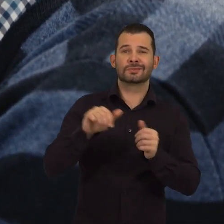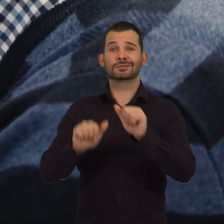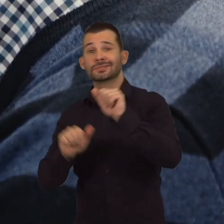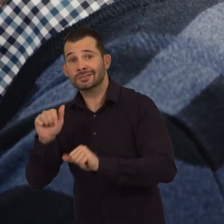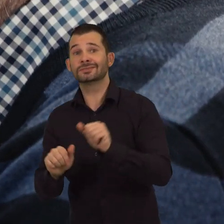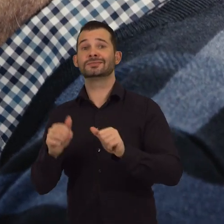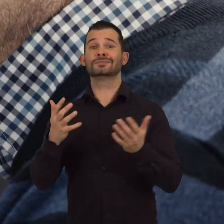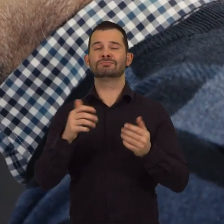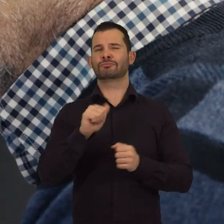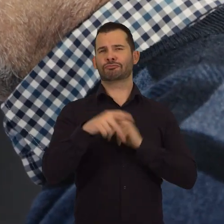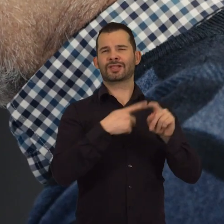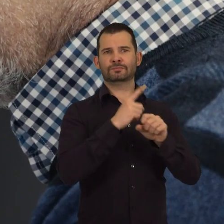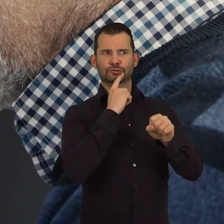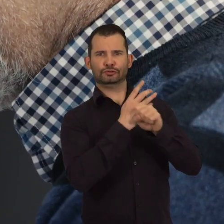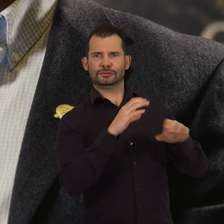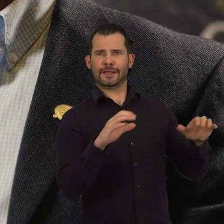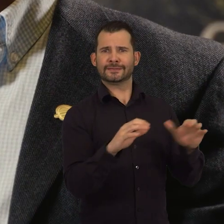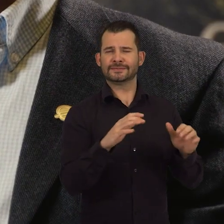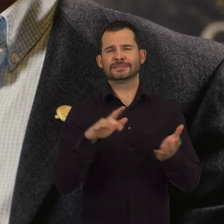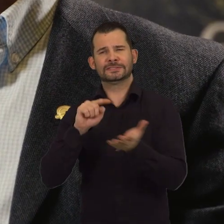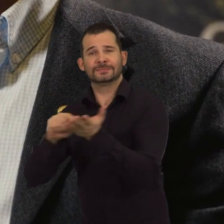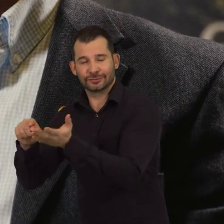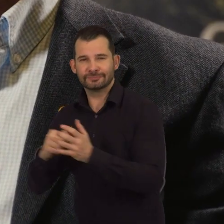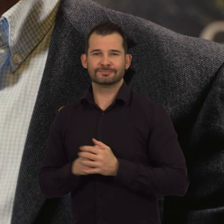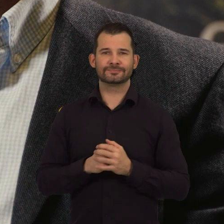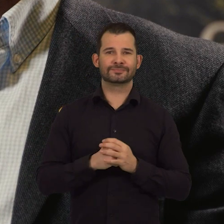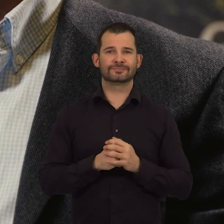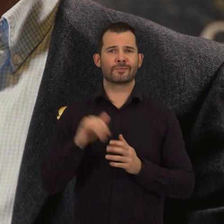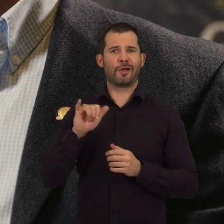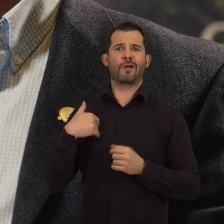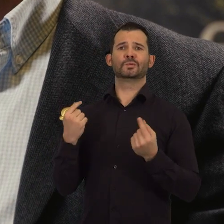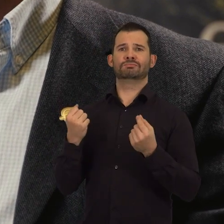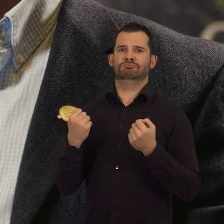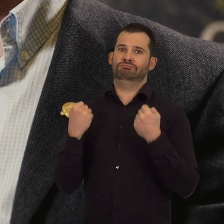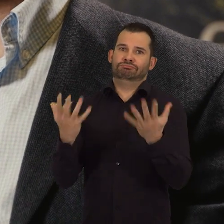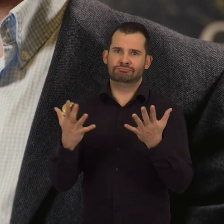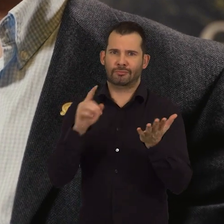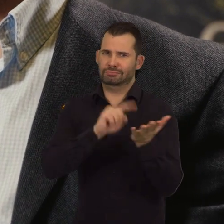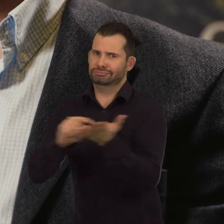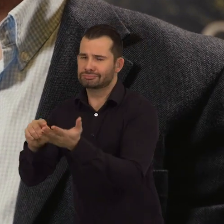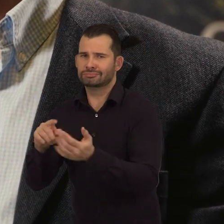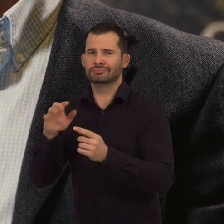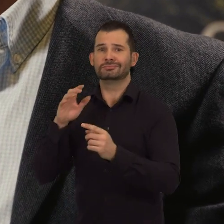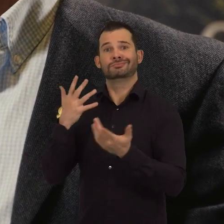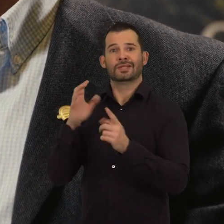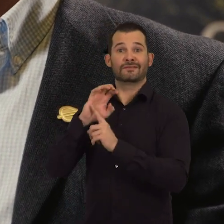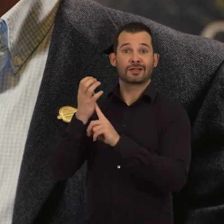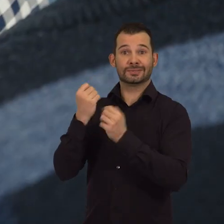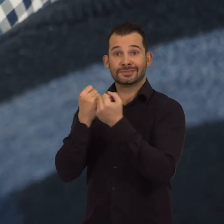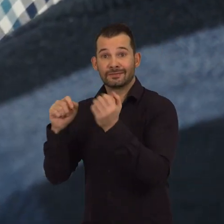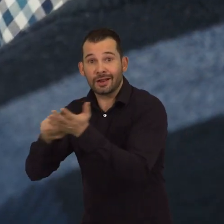types of assurance activities, inspections. Also, we do quite a few audits, environmental health safety audits,